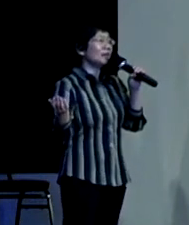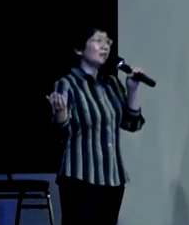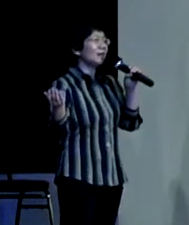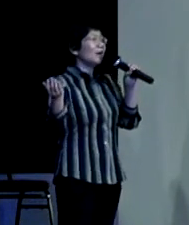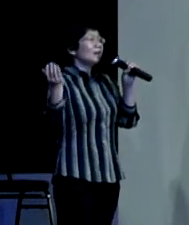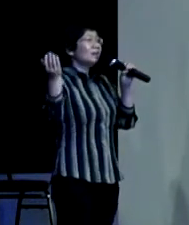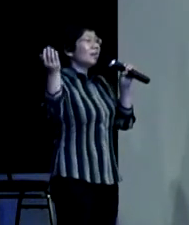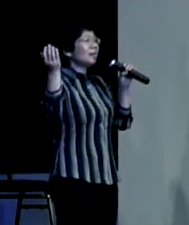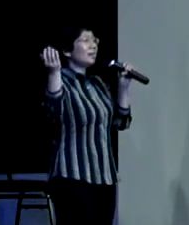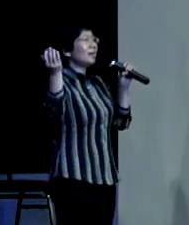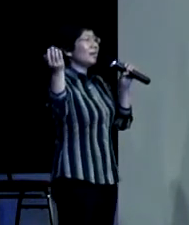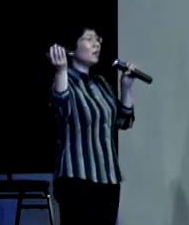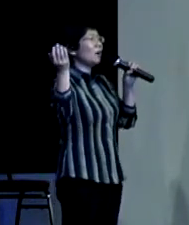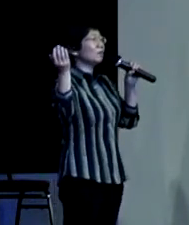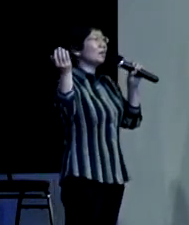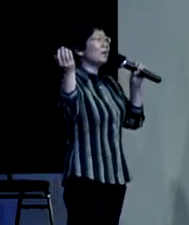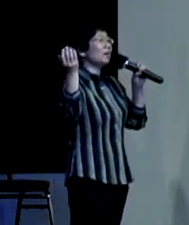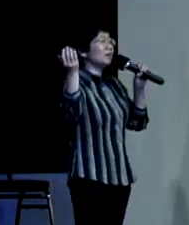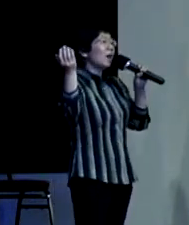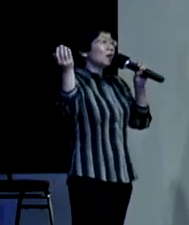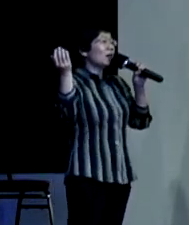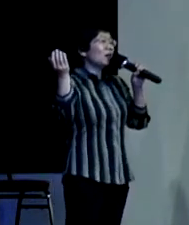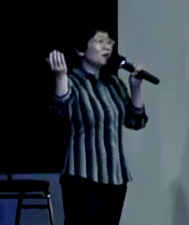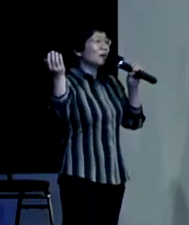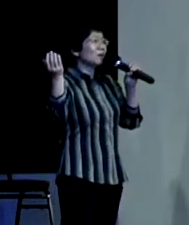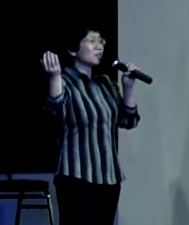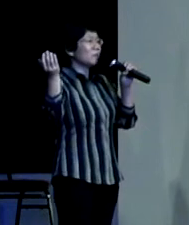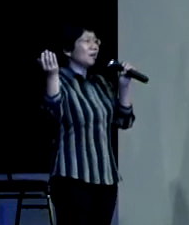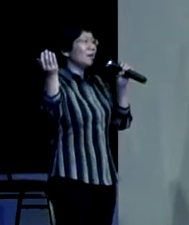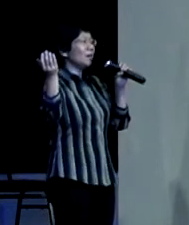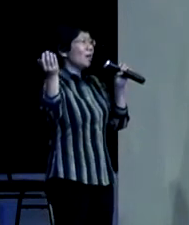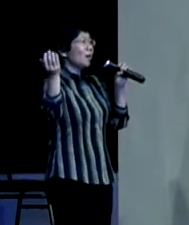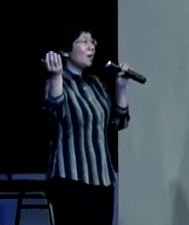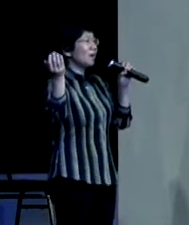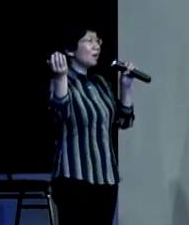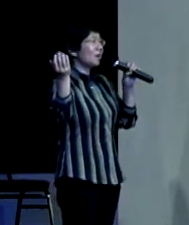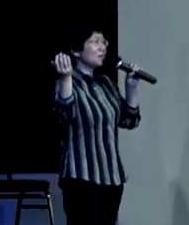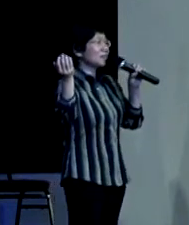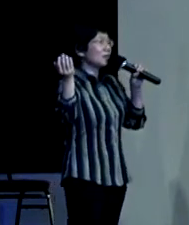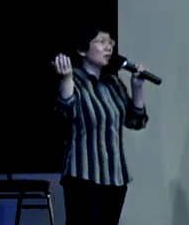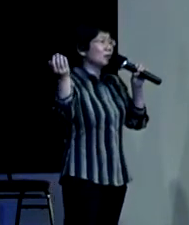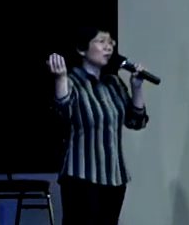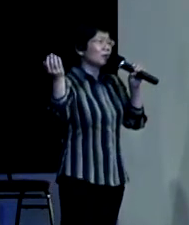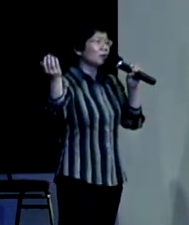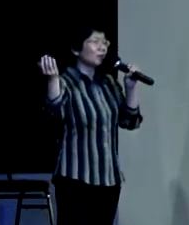forgiven. The King of Kings calls me his